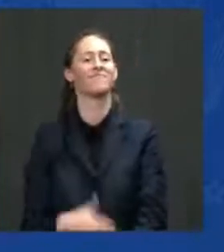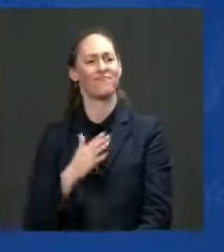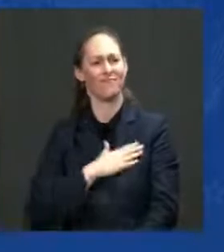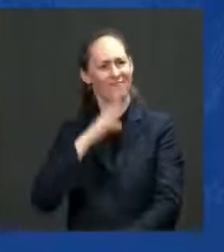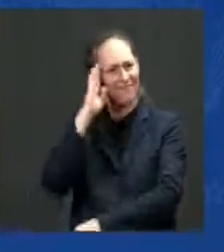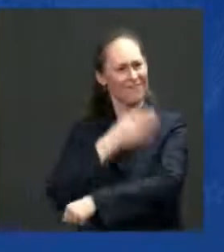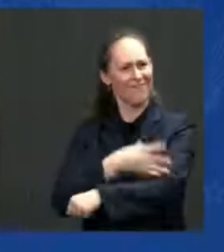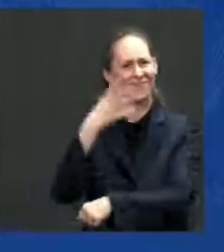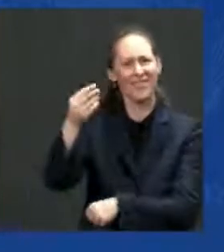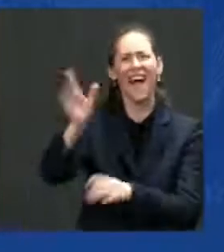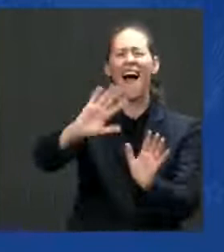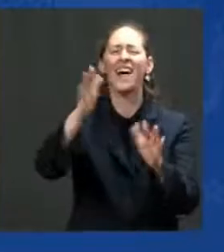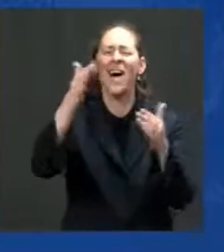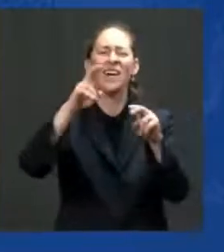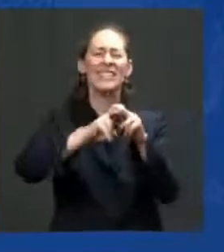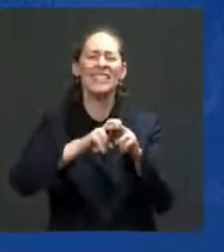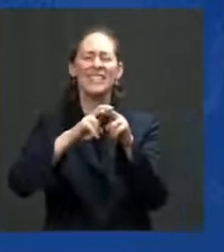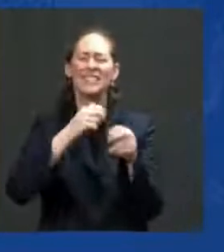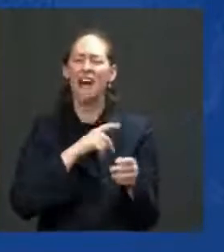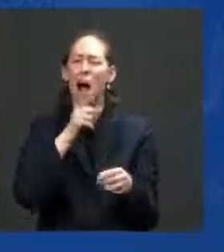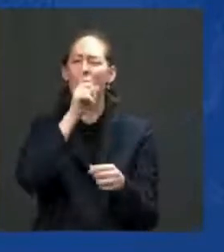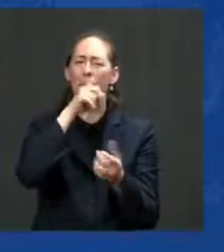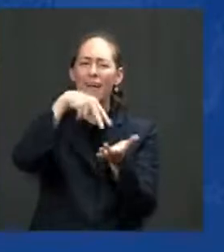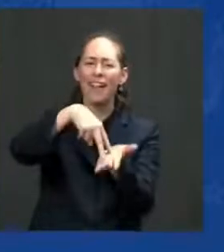you standing? I'm sorry.